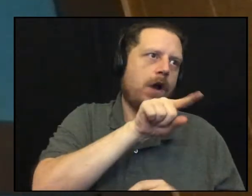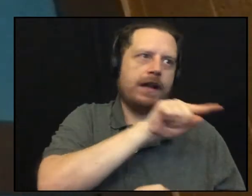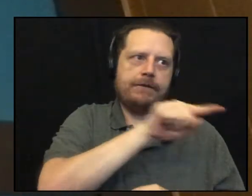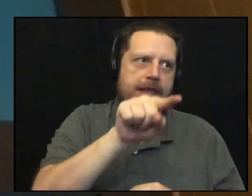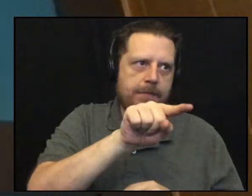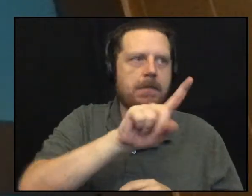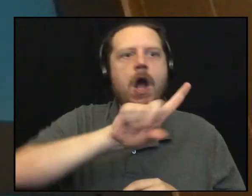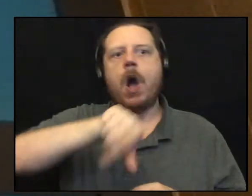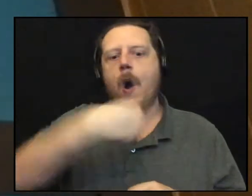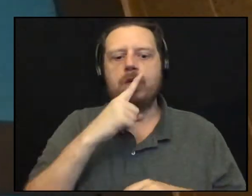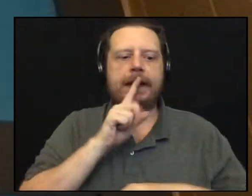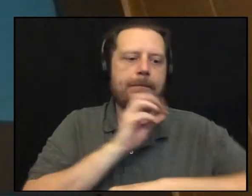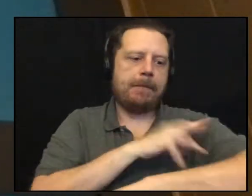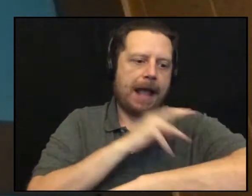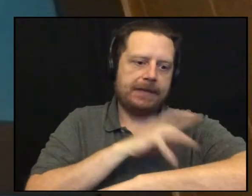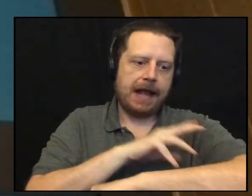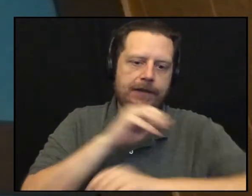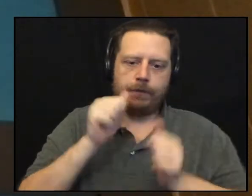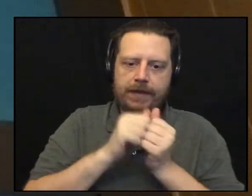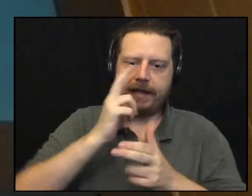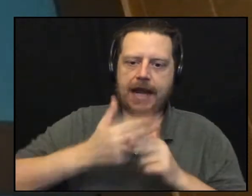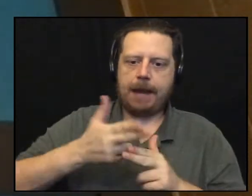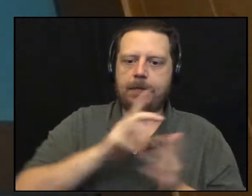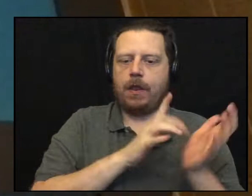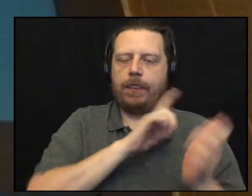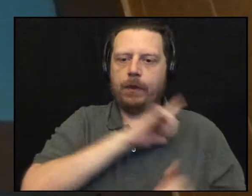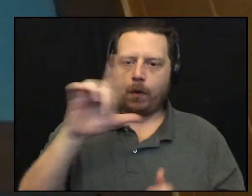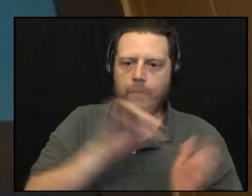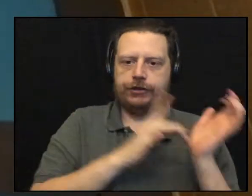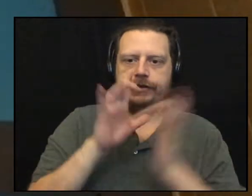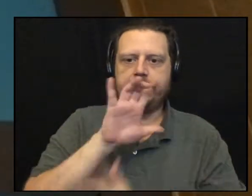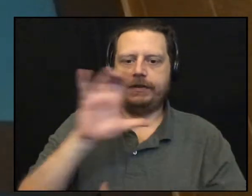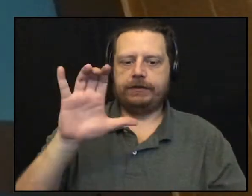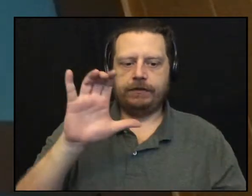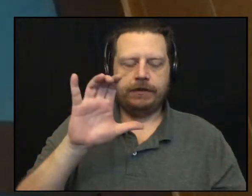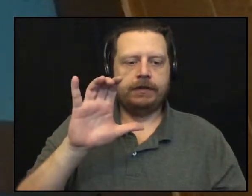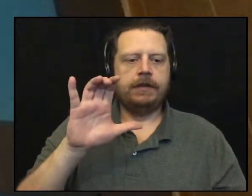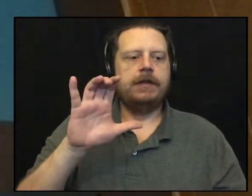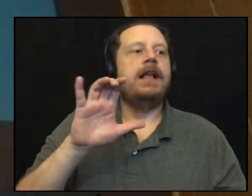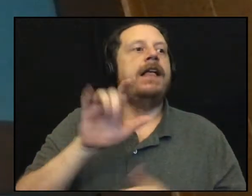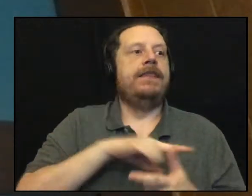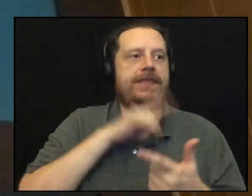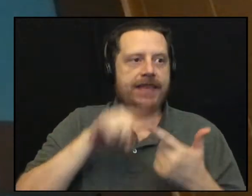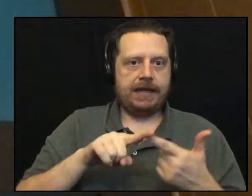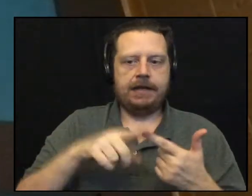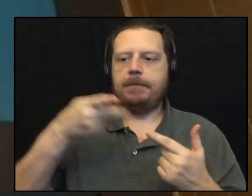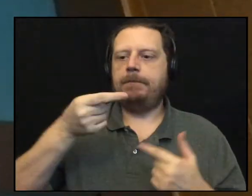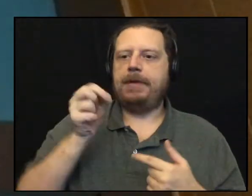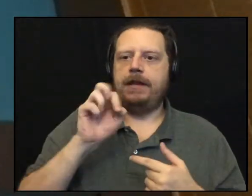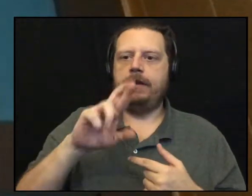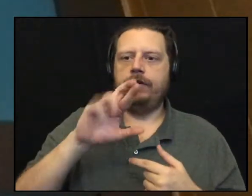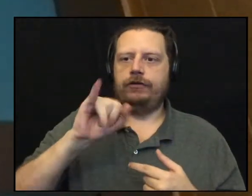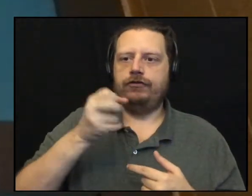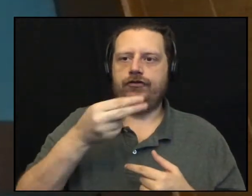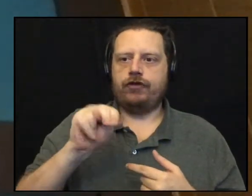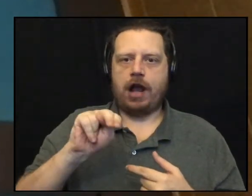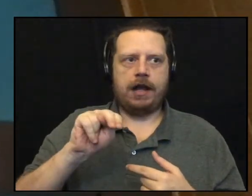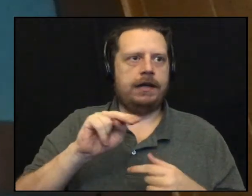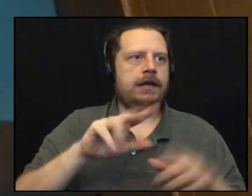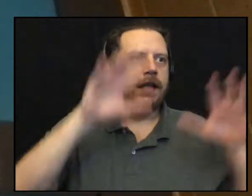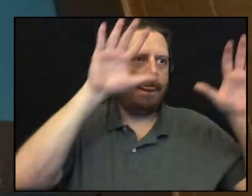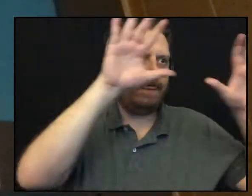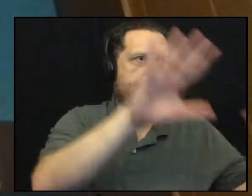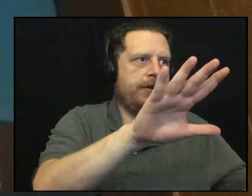been baptized in the name of the Lord Jesus. Then Peter and John laid their hands on them, and